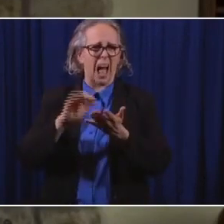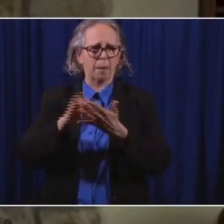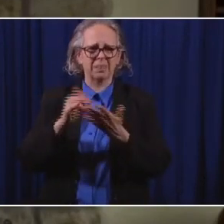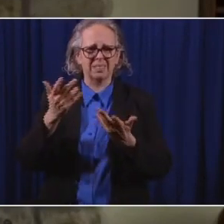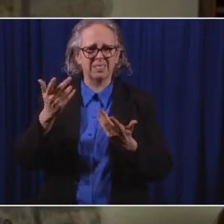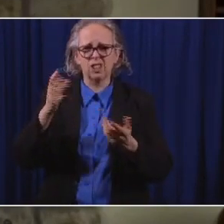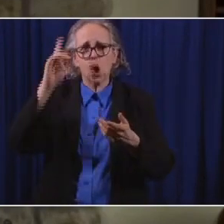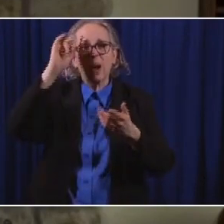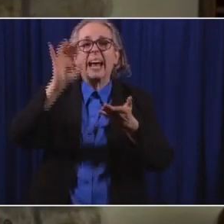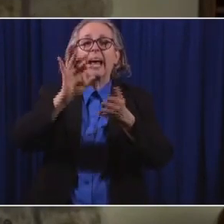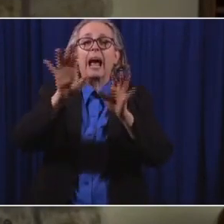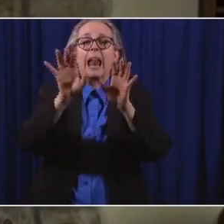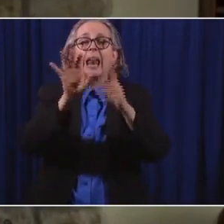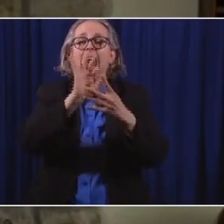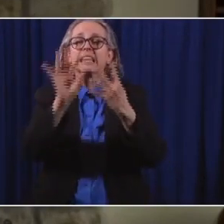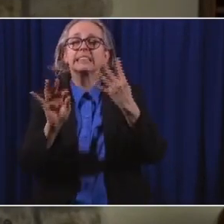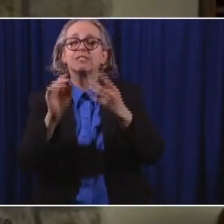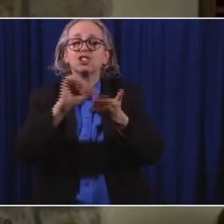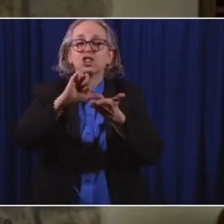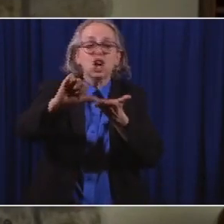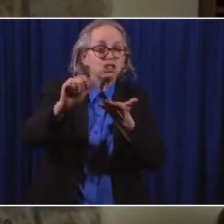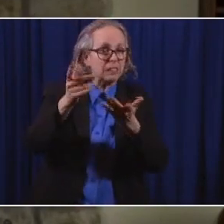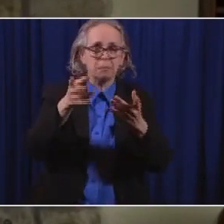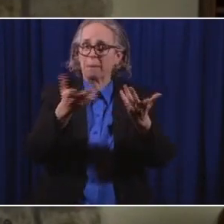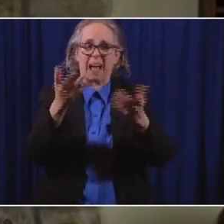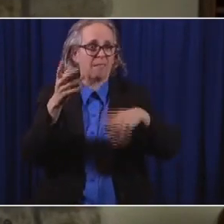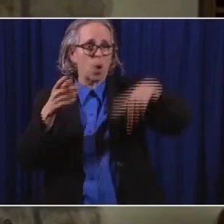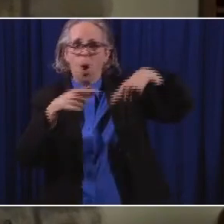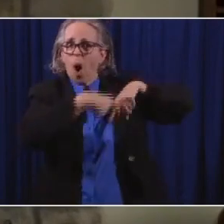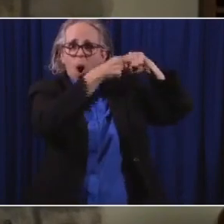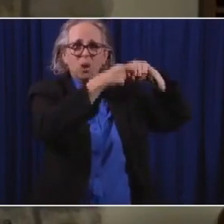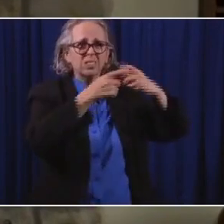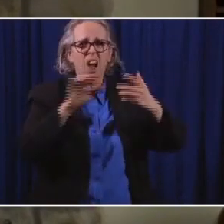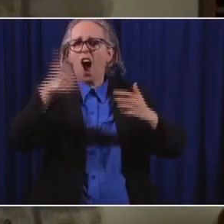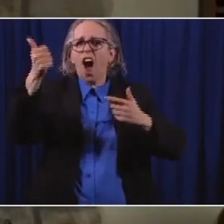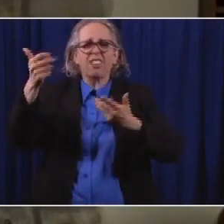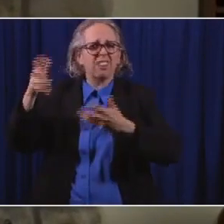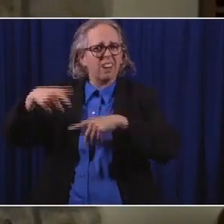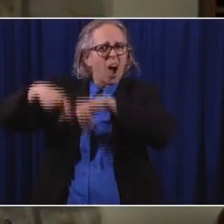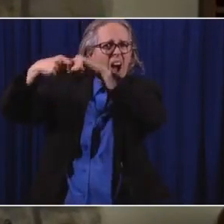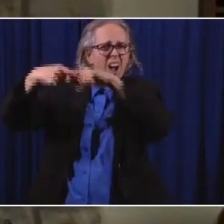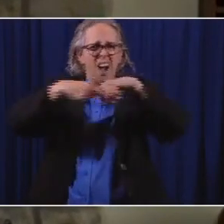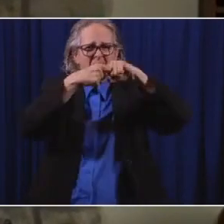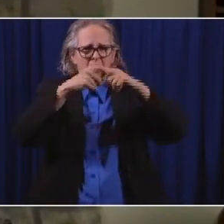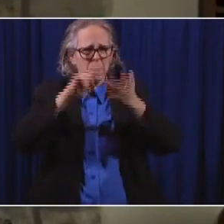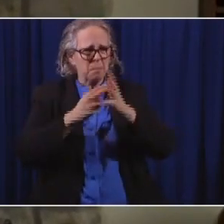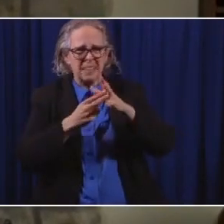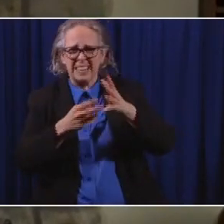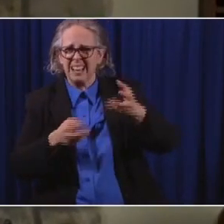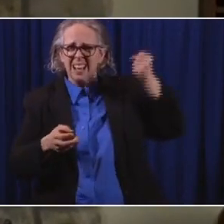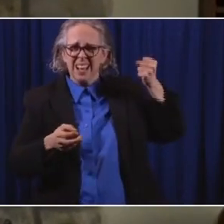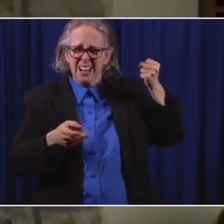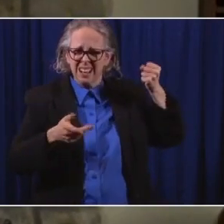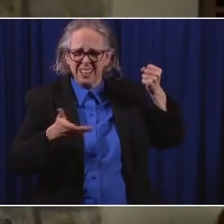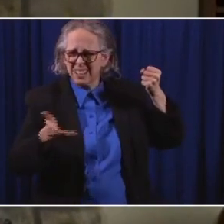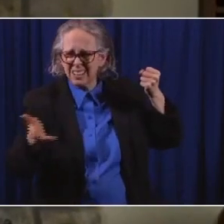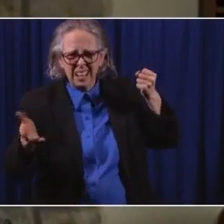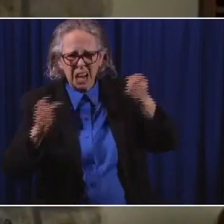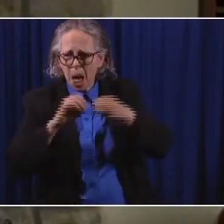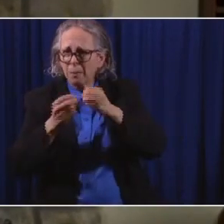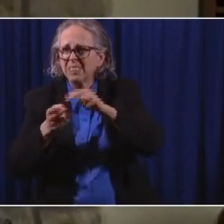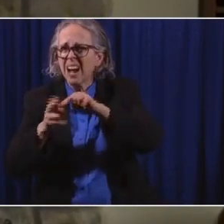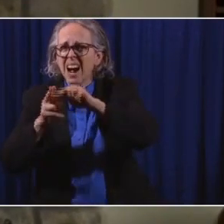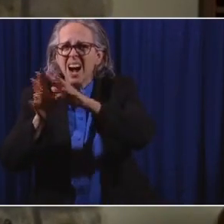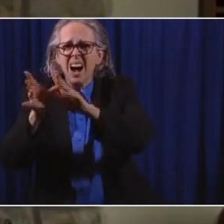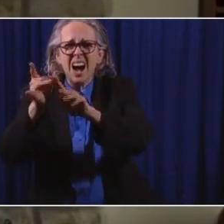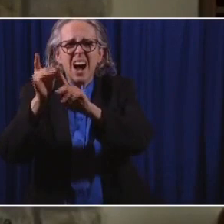can't do that. So a lot of this will simply happen organically if these cases continue to go up and we continue to see